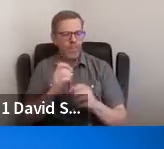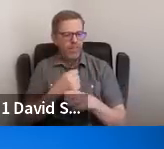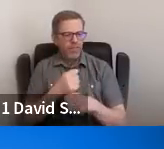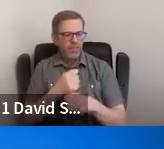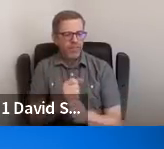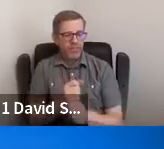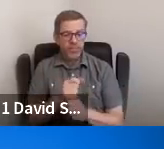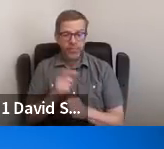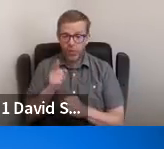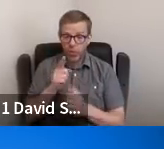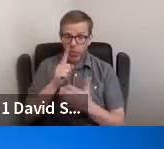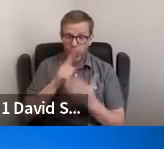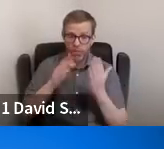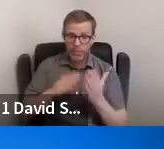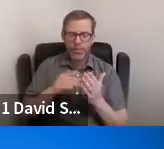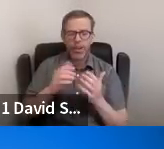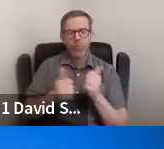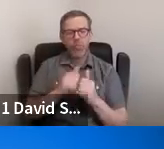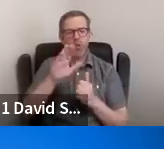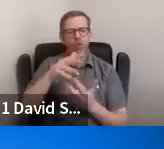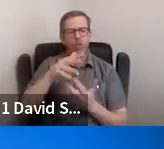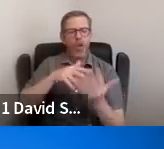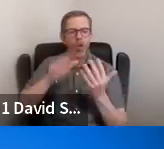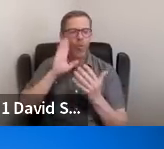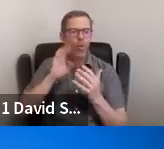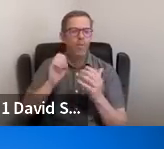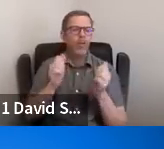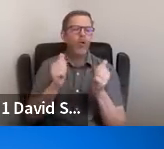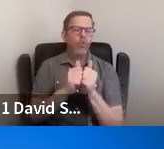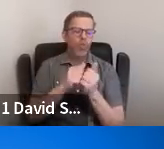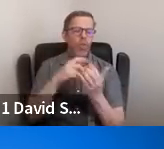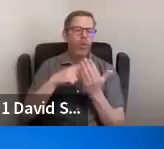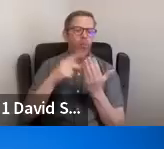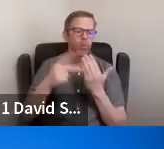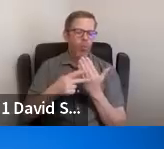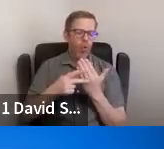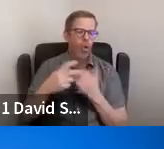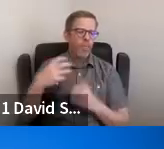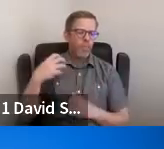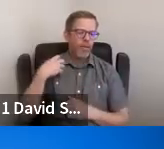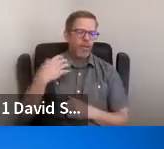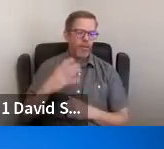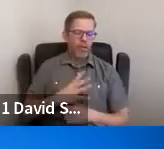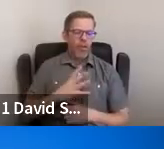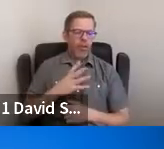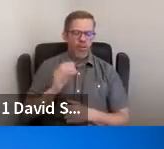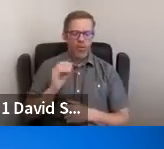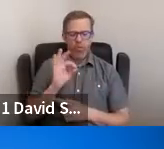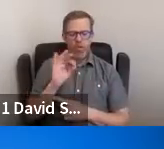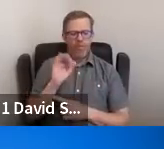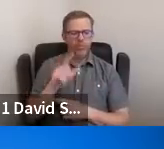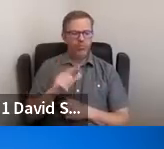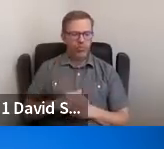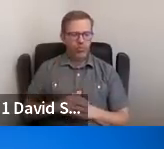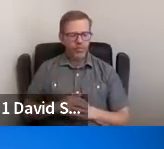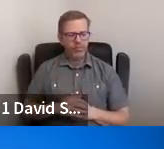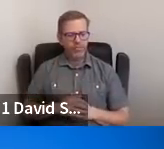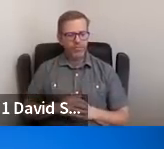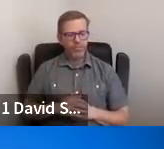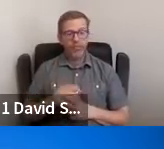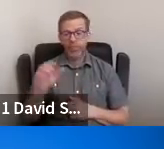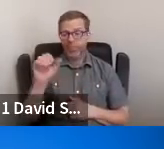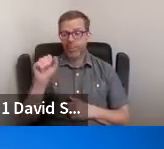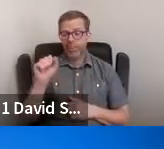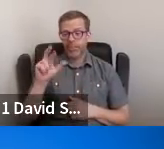investigator, most of your interactions would be with a program official. Now, the role of the Scientific Review Officer,